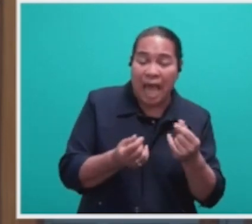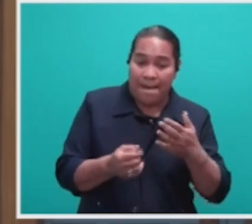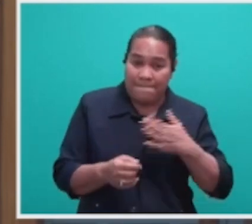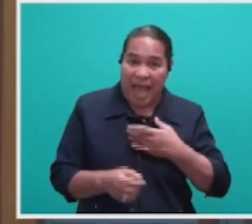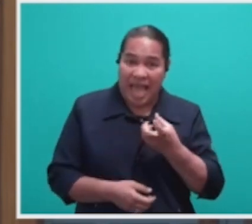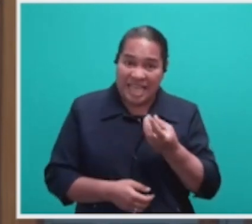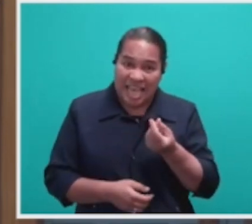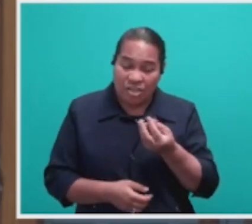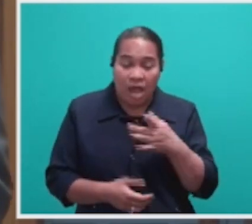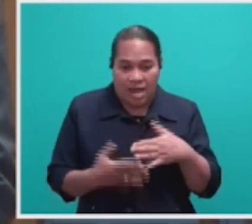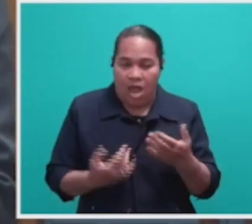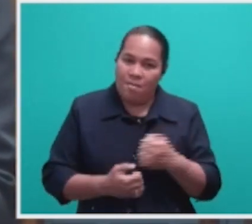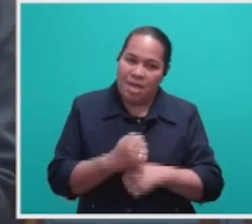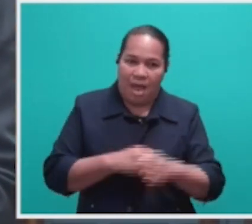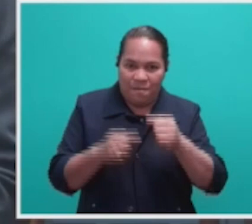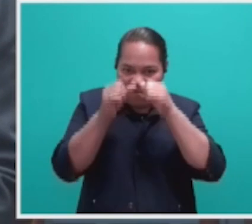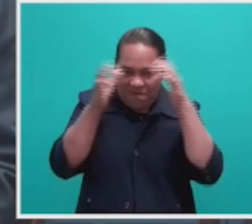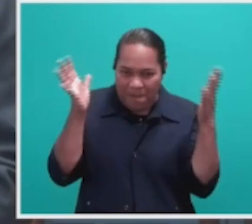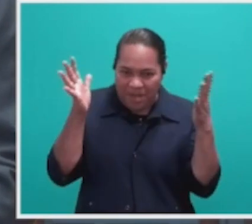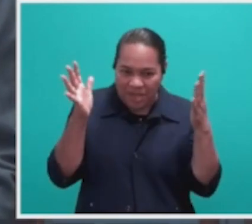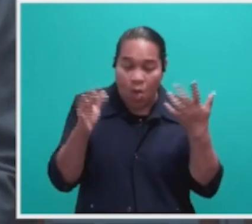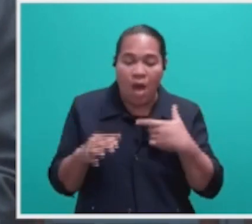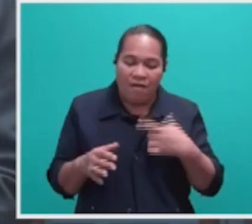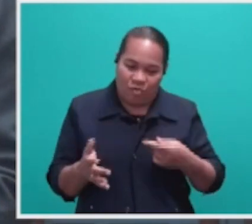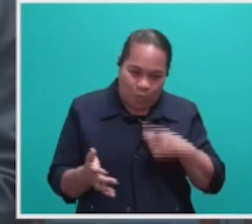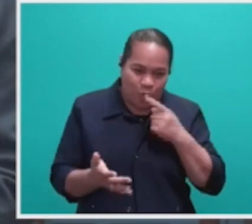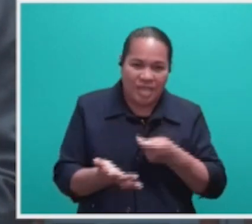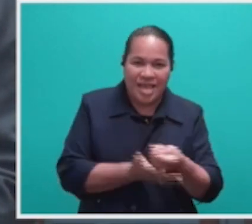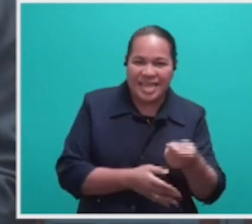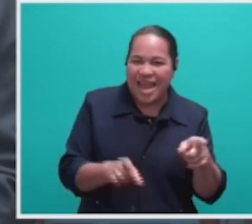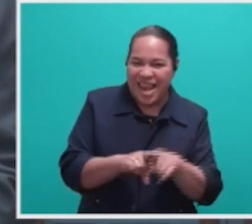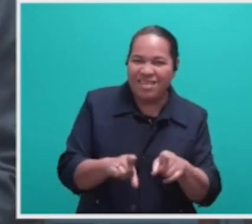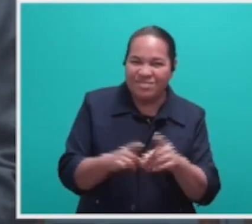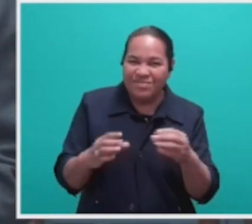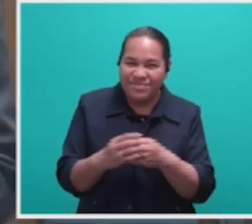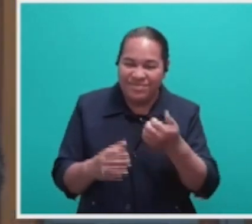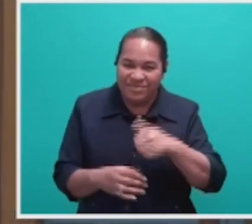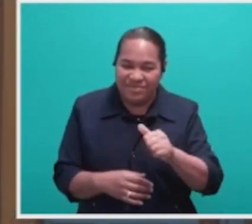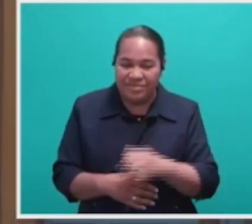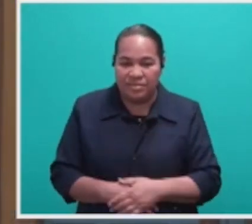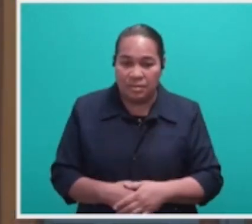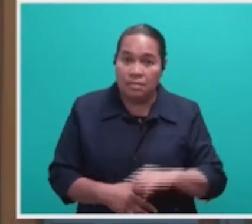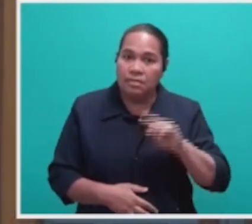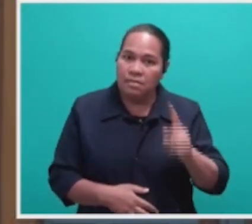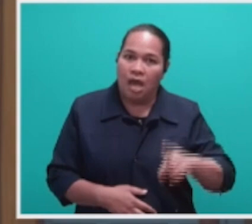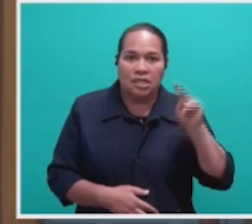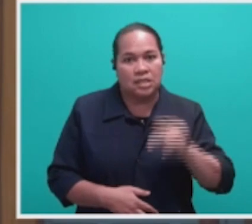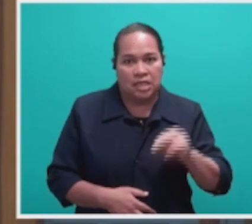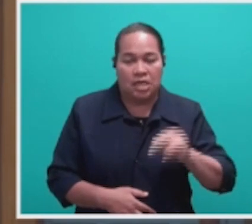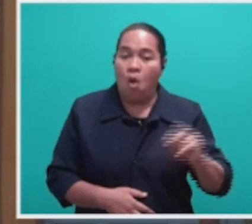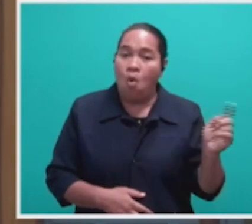becoming increasingly popular tools for cashless payments and money transfer. There is a need, Mr. Speaker,